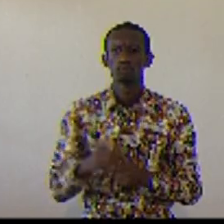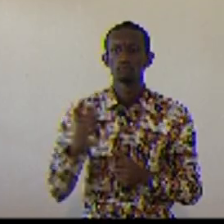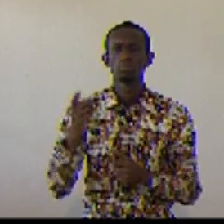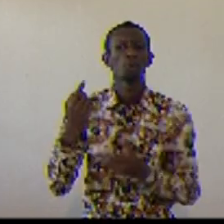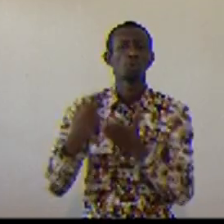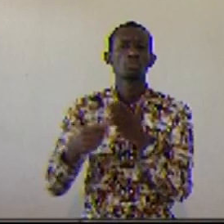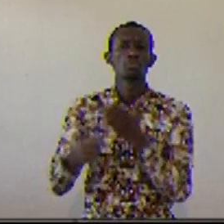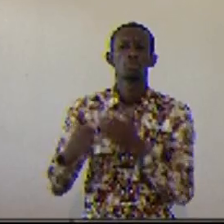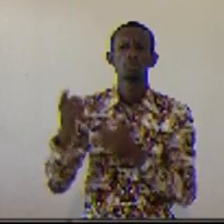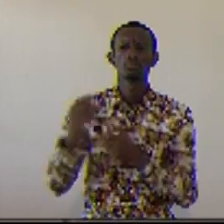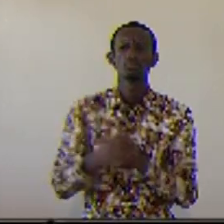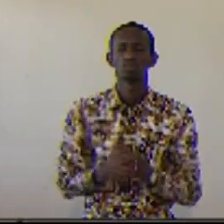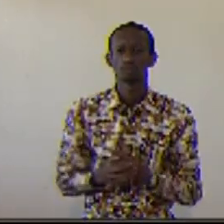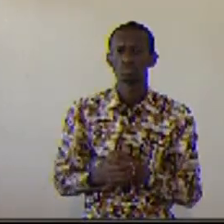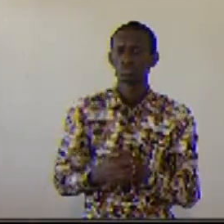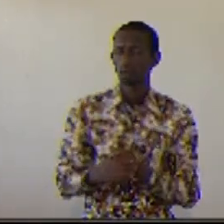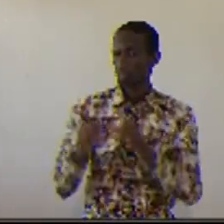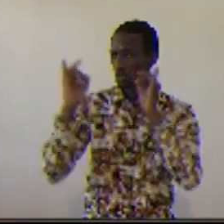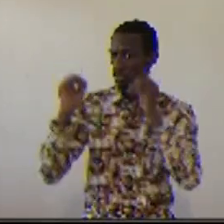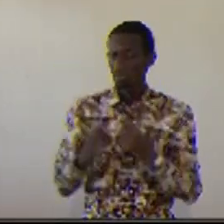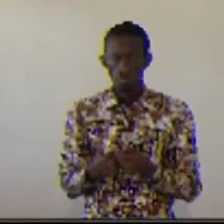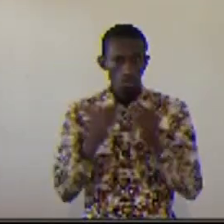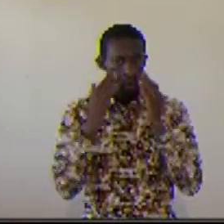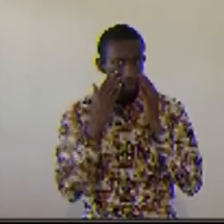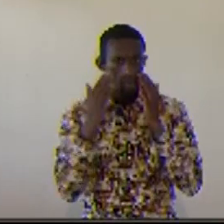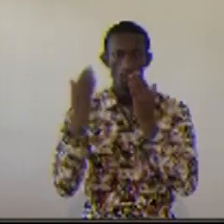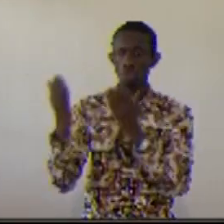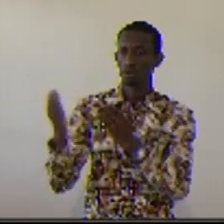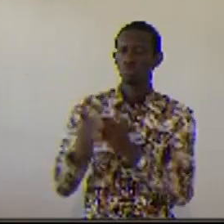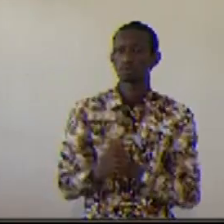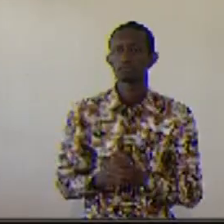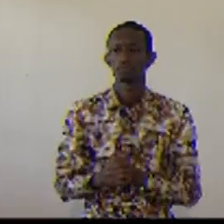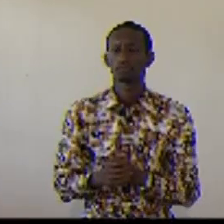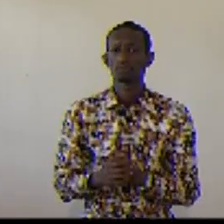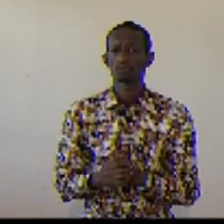ones? So if we look at the structure, I'm just going to